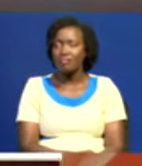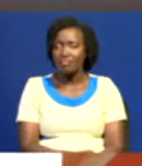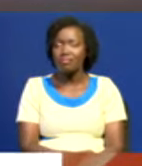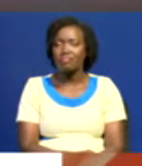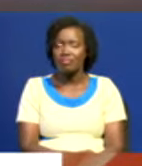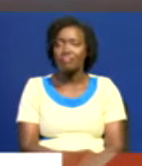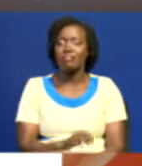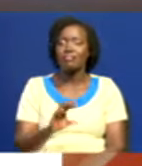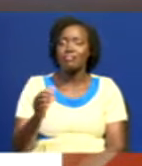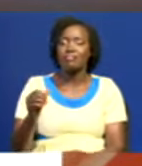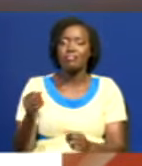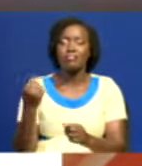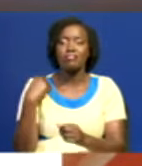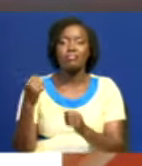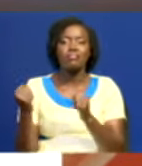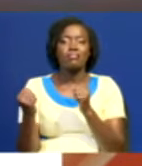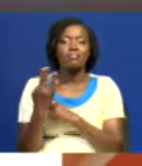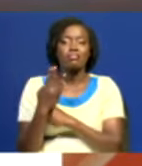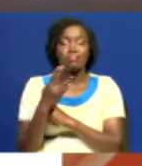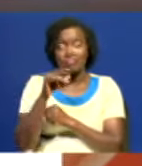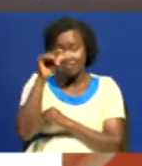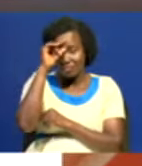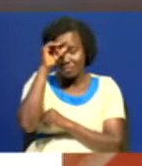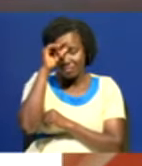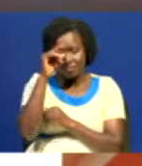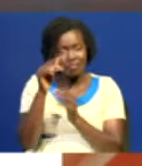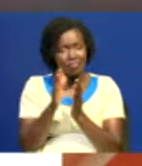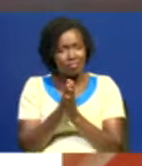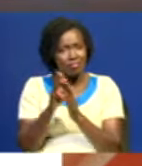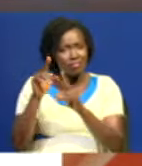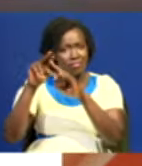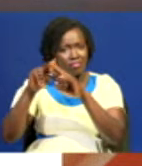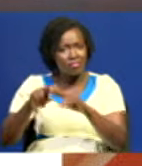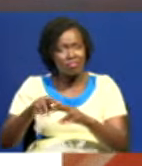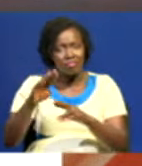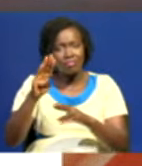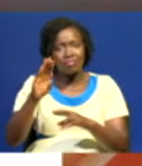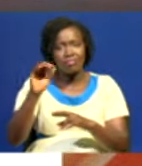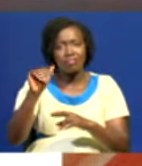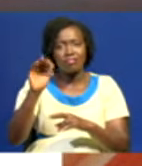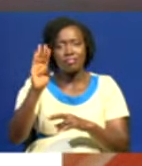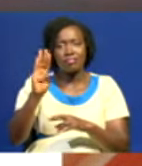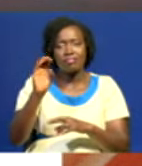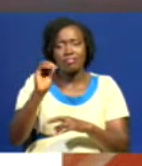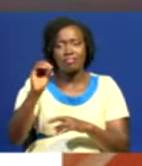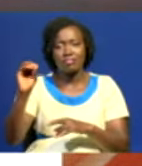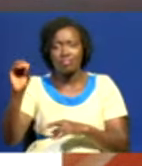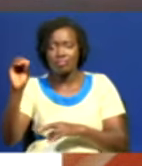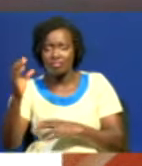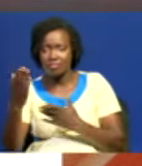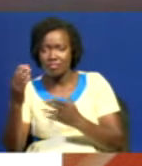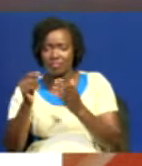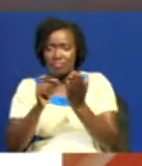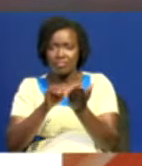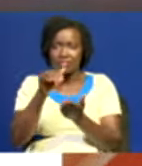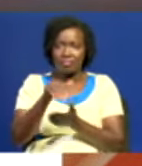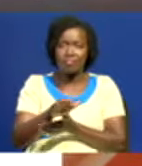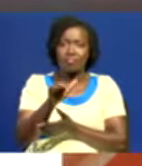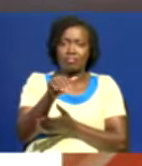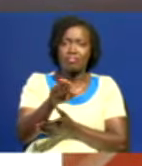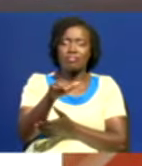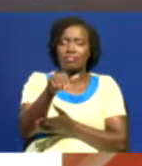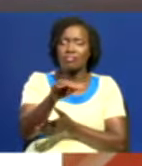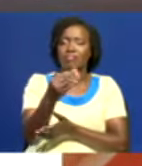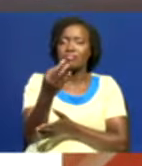County number 14, where the government is embarking on bamboo planting as a critical intervention towards attaining a 30%